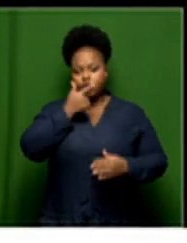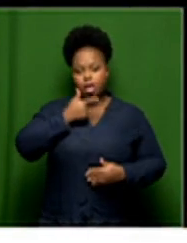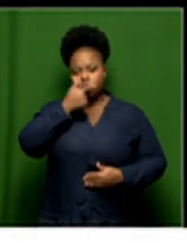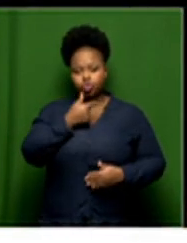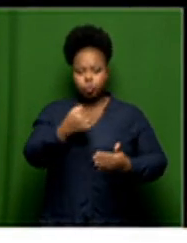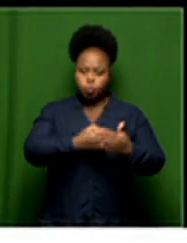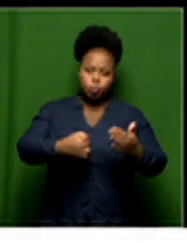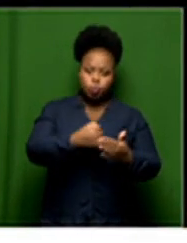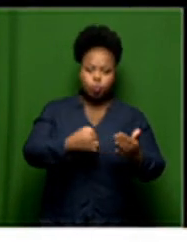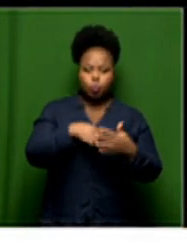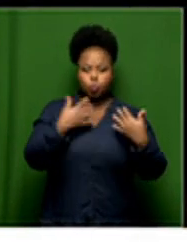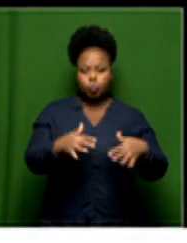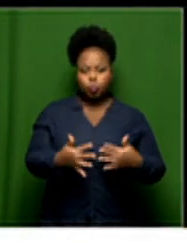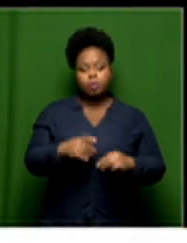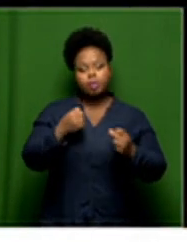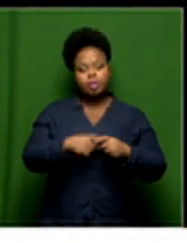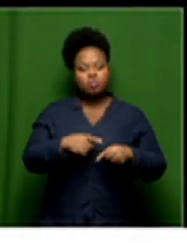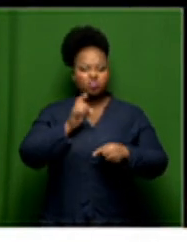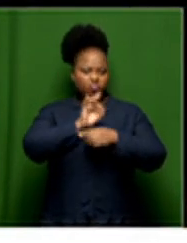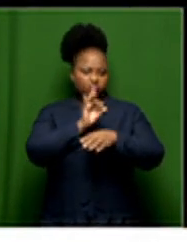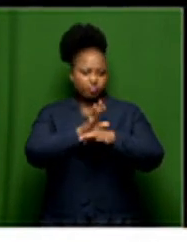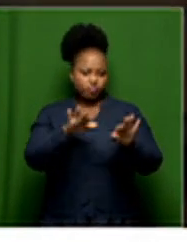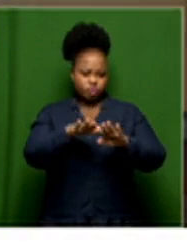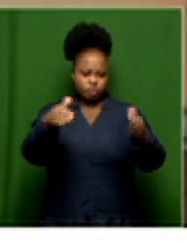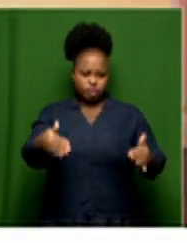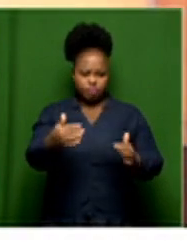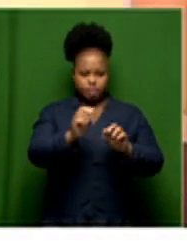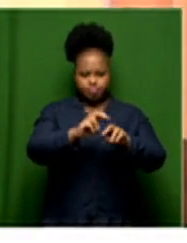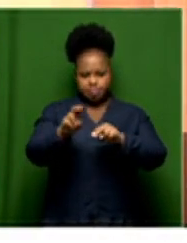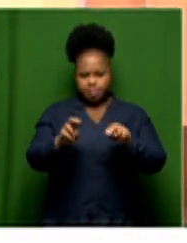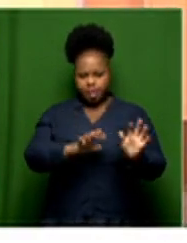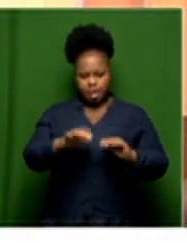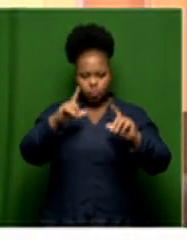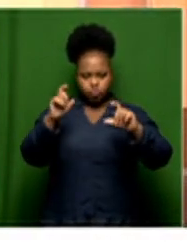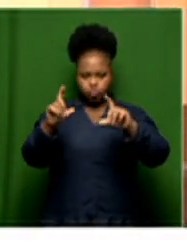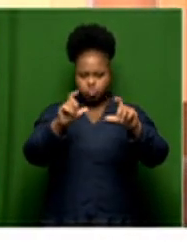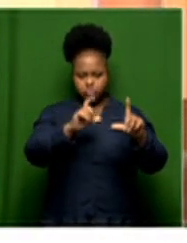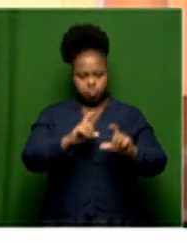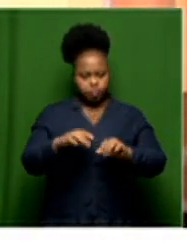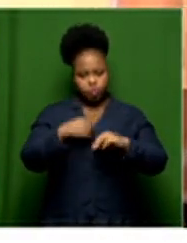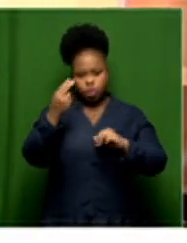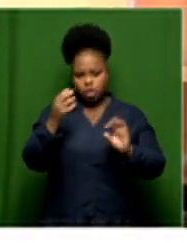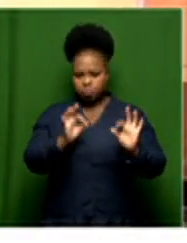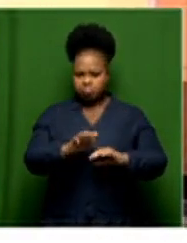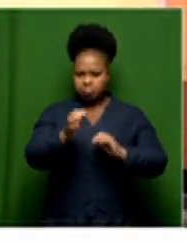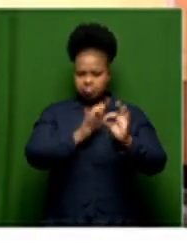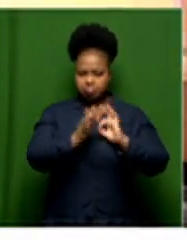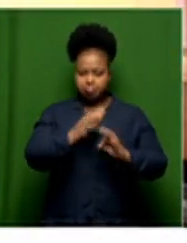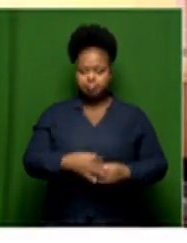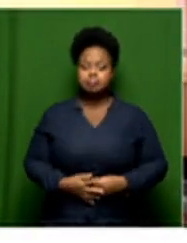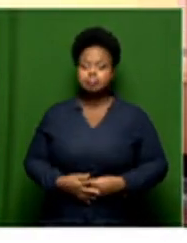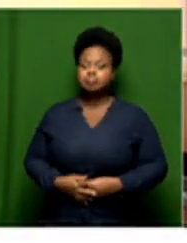and dinners. And in the book, you share tips for table settings, stunning photography, and original art. Take us through that.